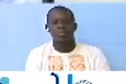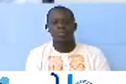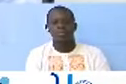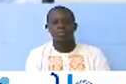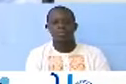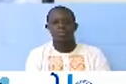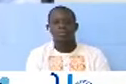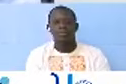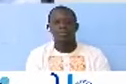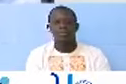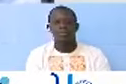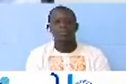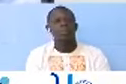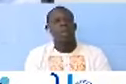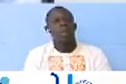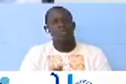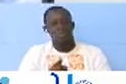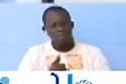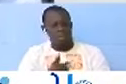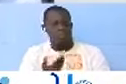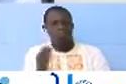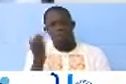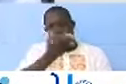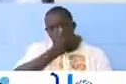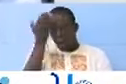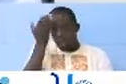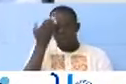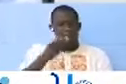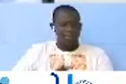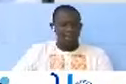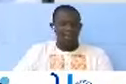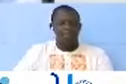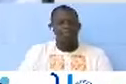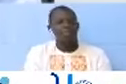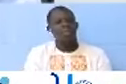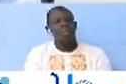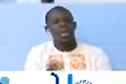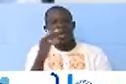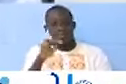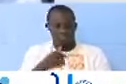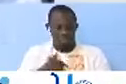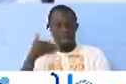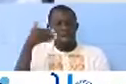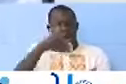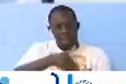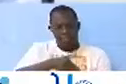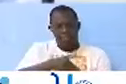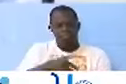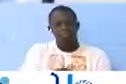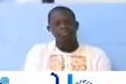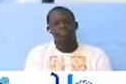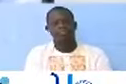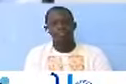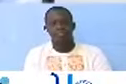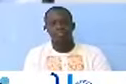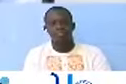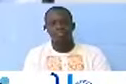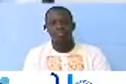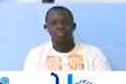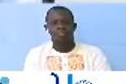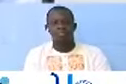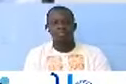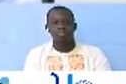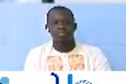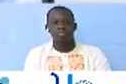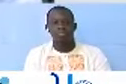De sumunda asumi in the morning inada when I go to the office